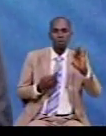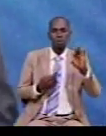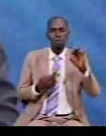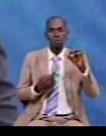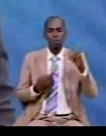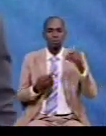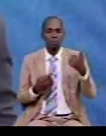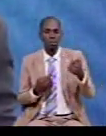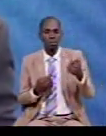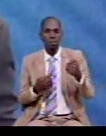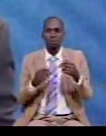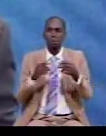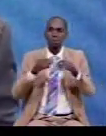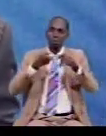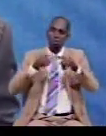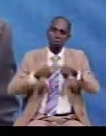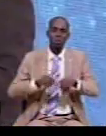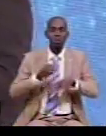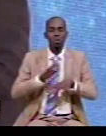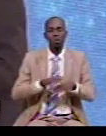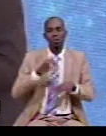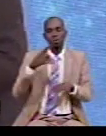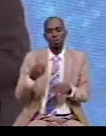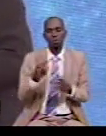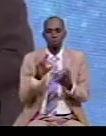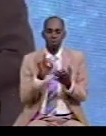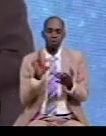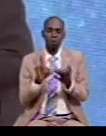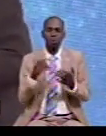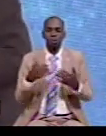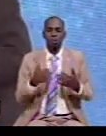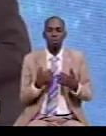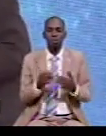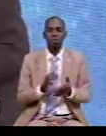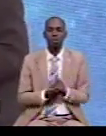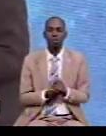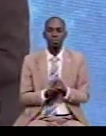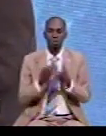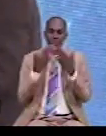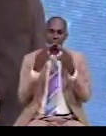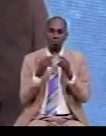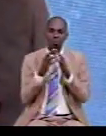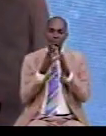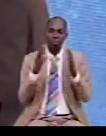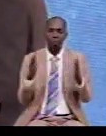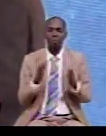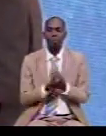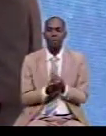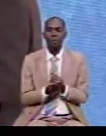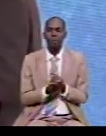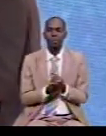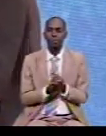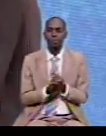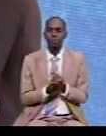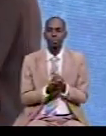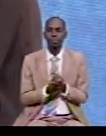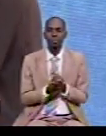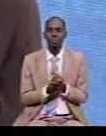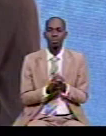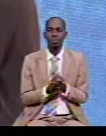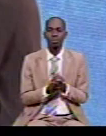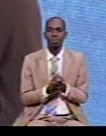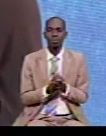Thank you. Thank you very much, Doc. Thank you. So the next one says, should I share my